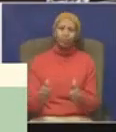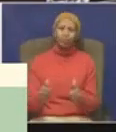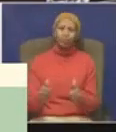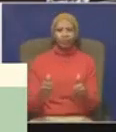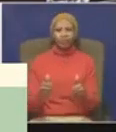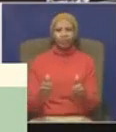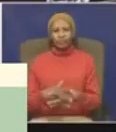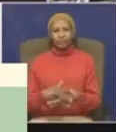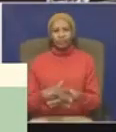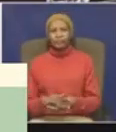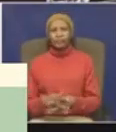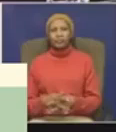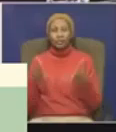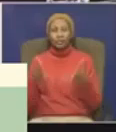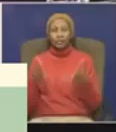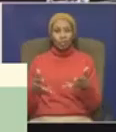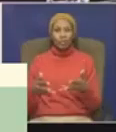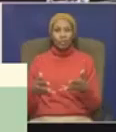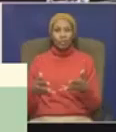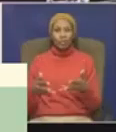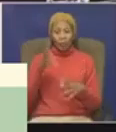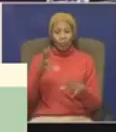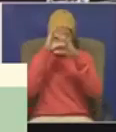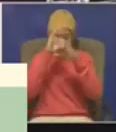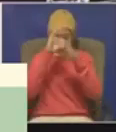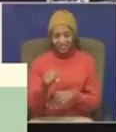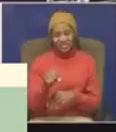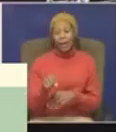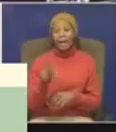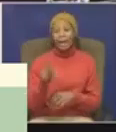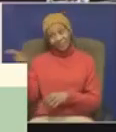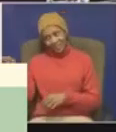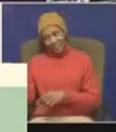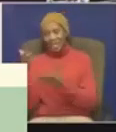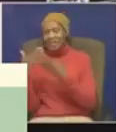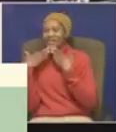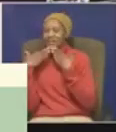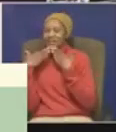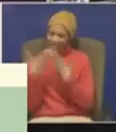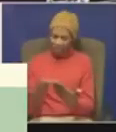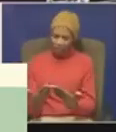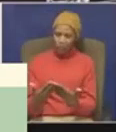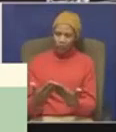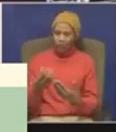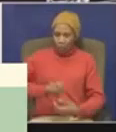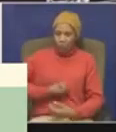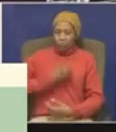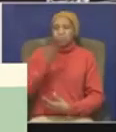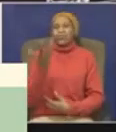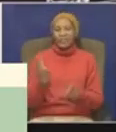human beings. So we will be focusing on that. But thank you very much for having raised the issue